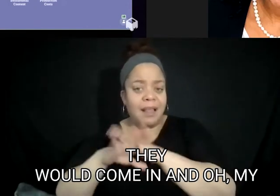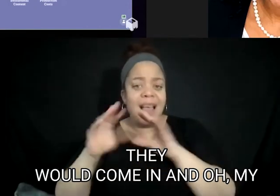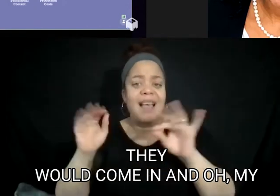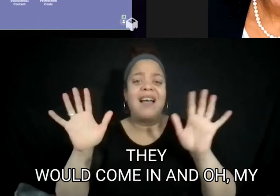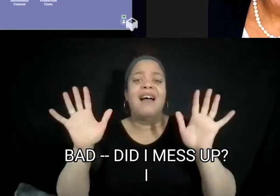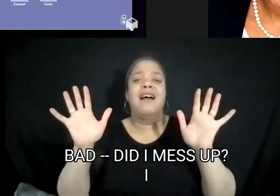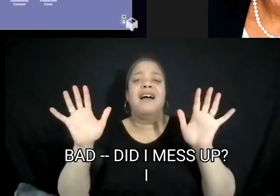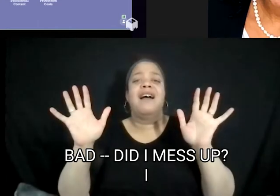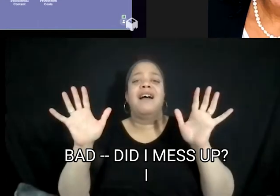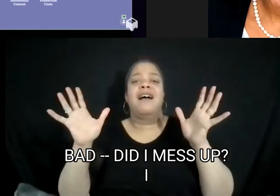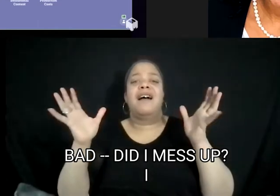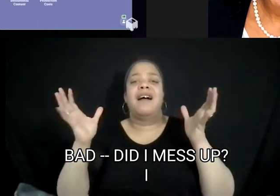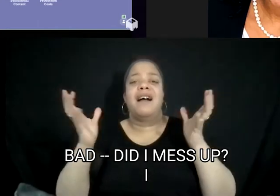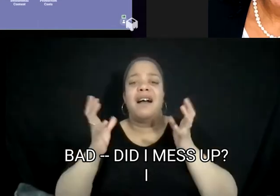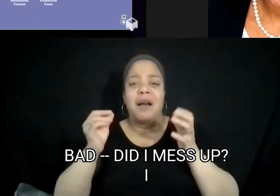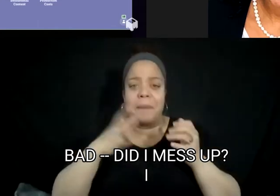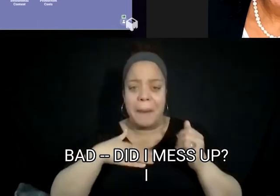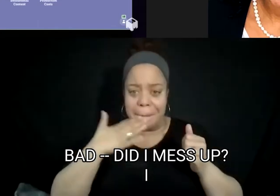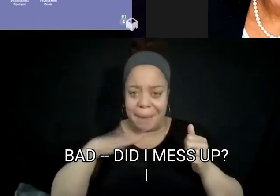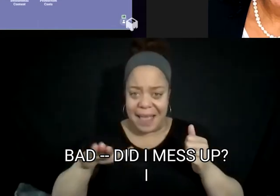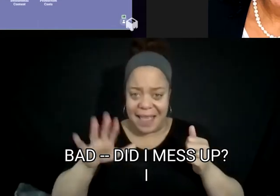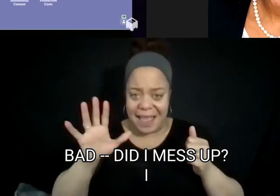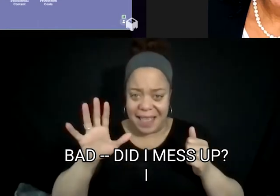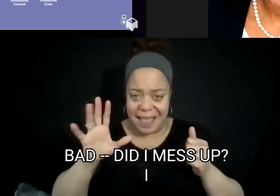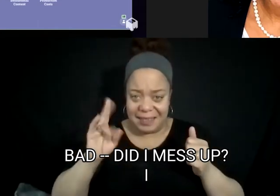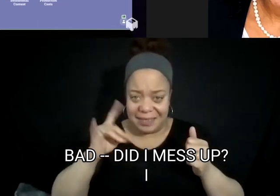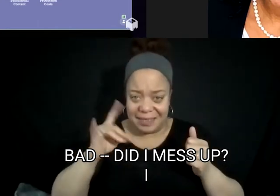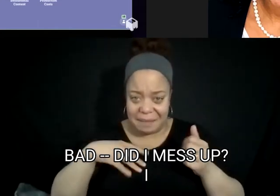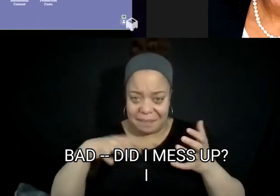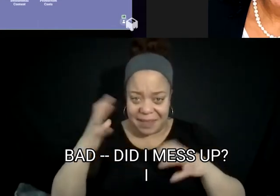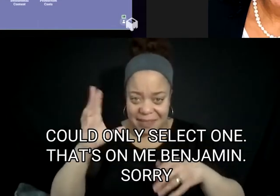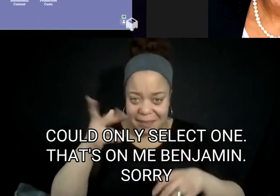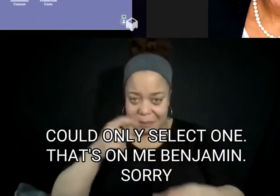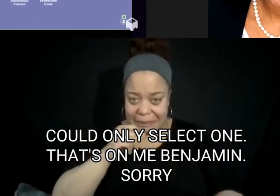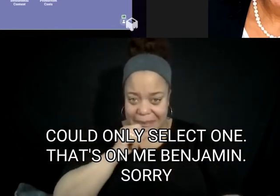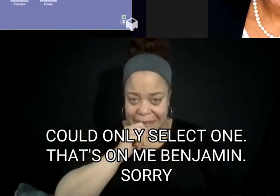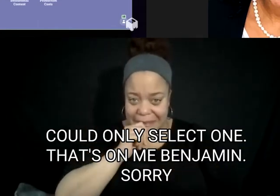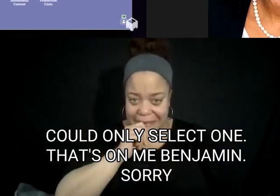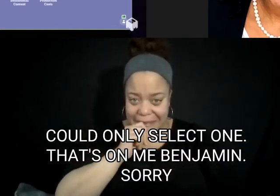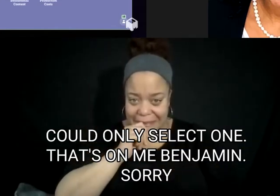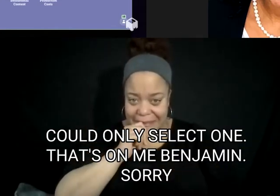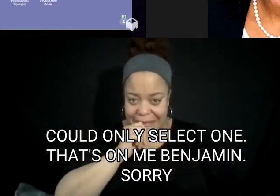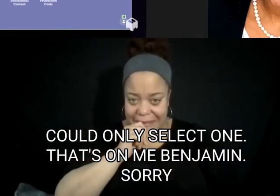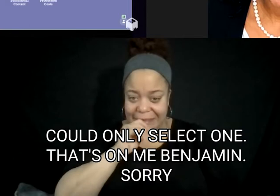Benjamin. Sorry about that. So, you know,